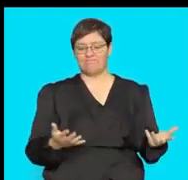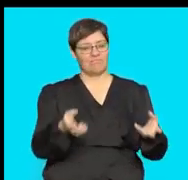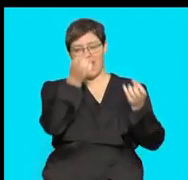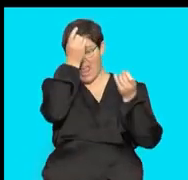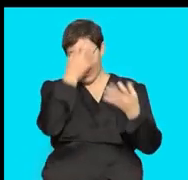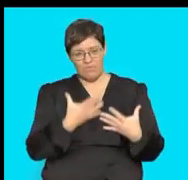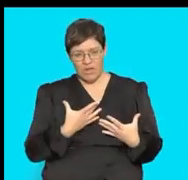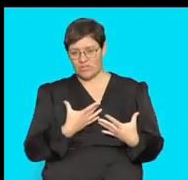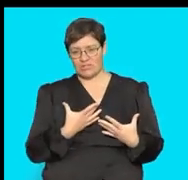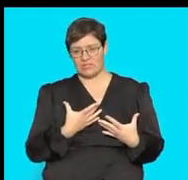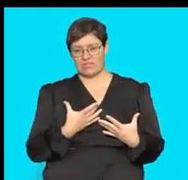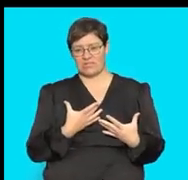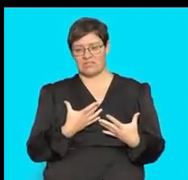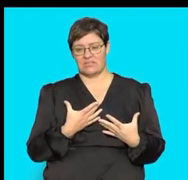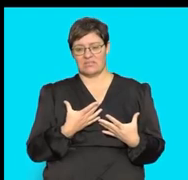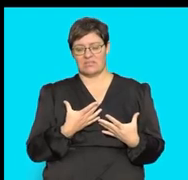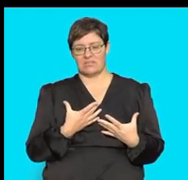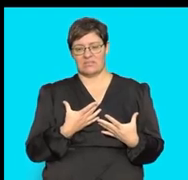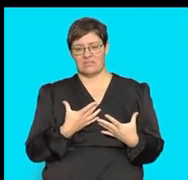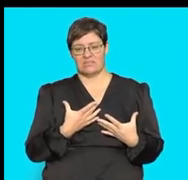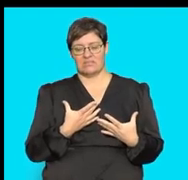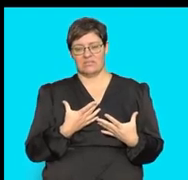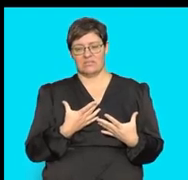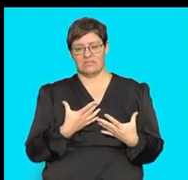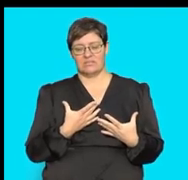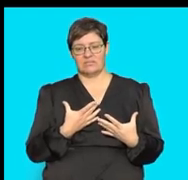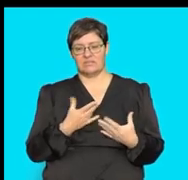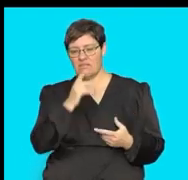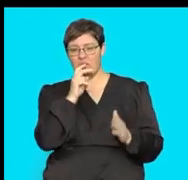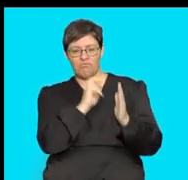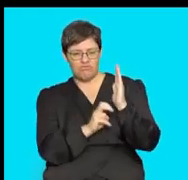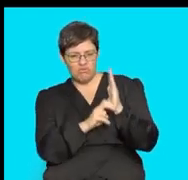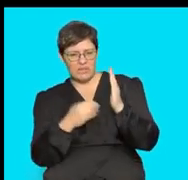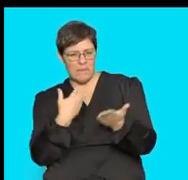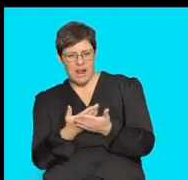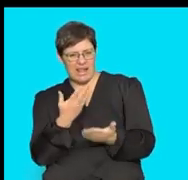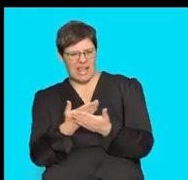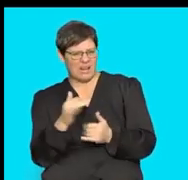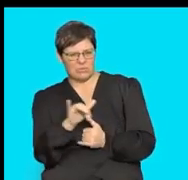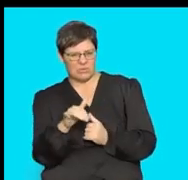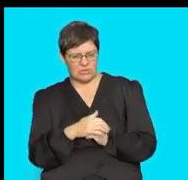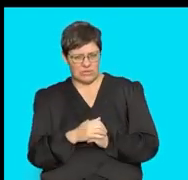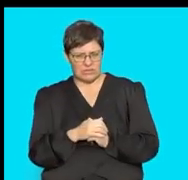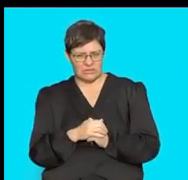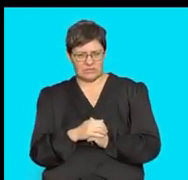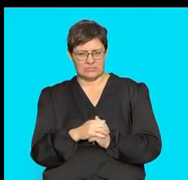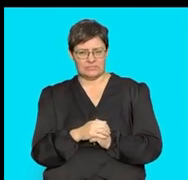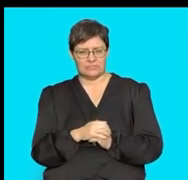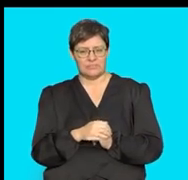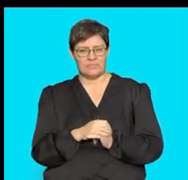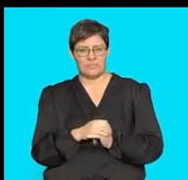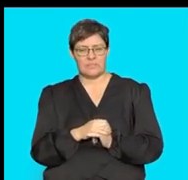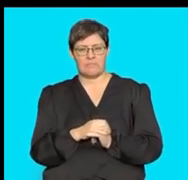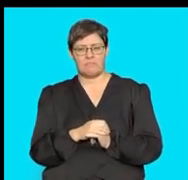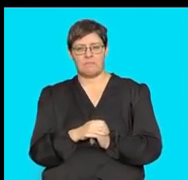But the information we have, let's look at the information we have and see which rule we can apply. So if you look at the information that we